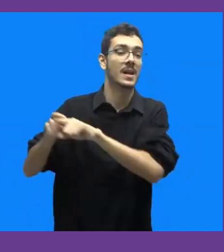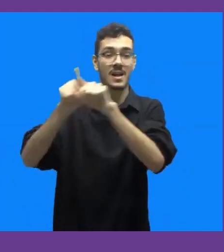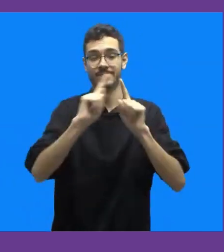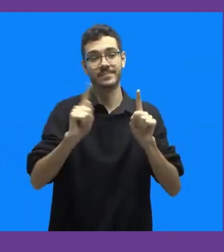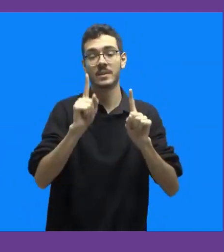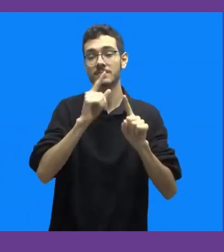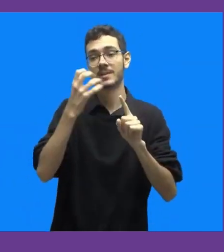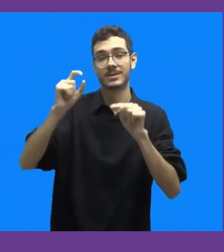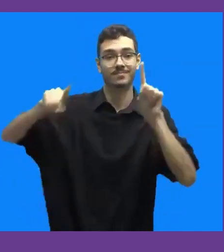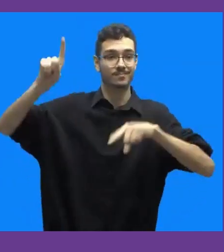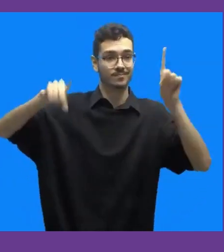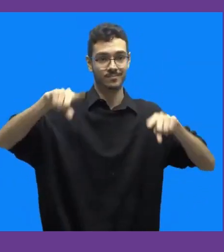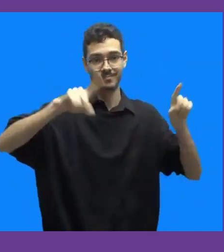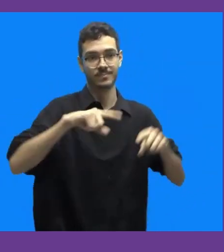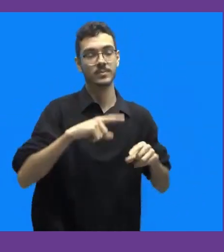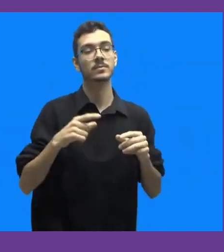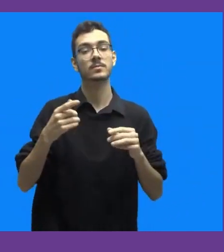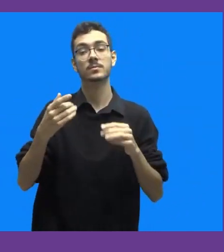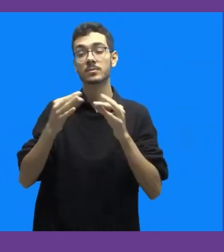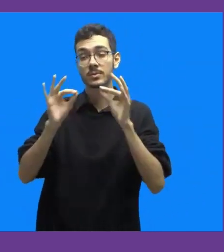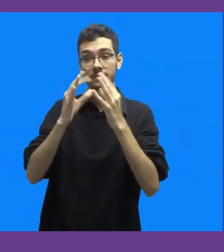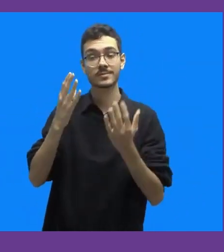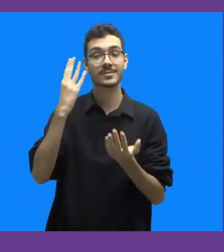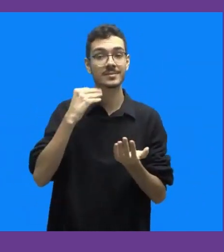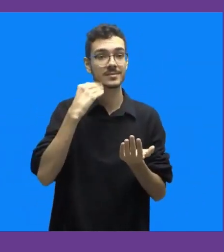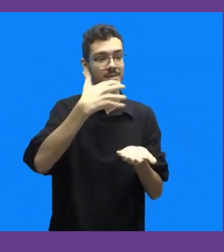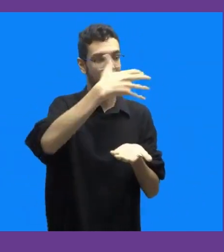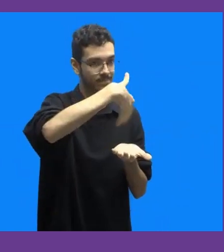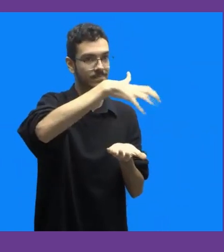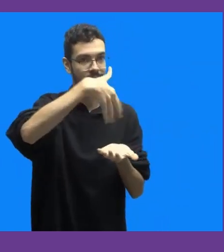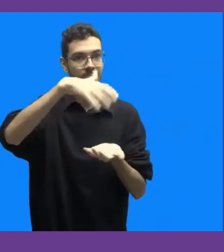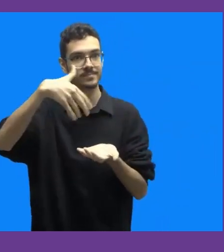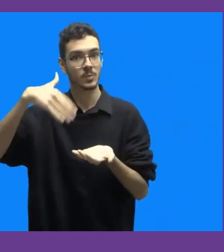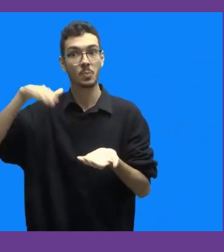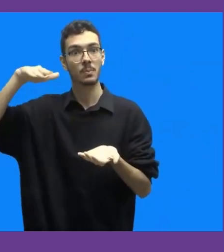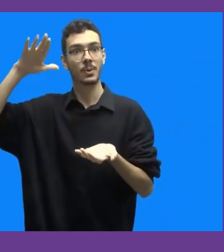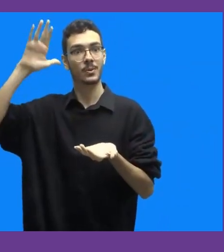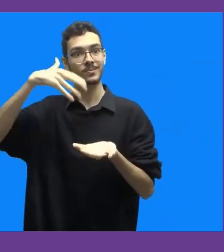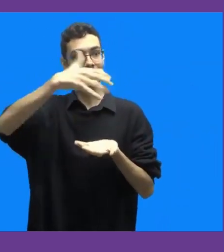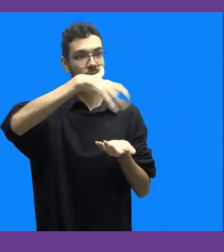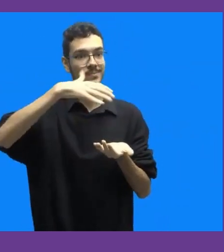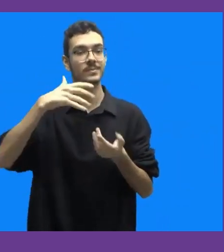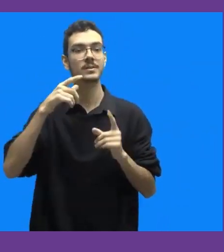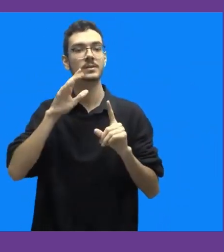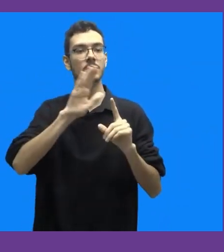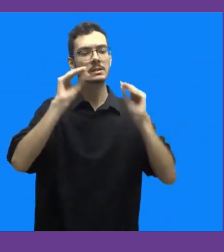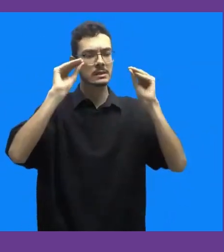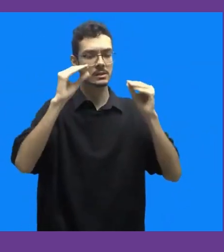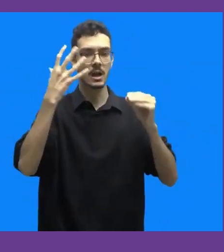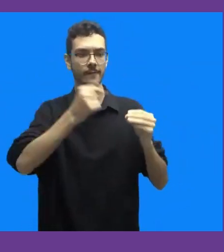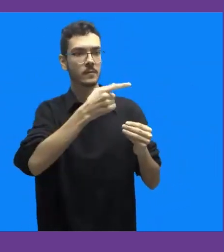teaching and learning processes. Just on one at the Thomas Tobin, people may know,